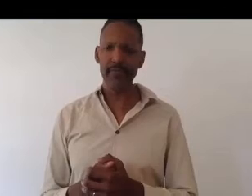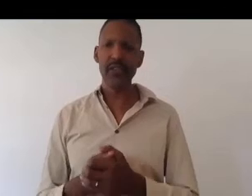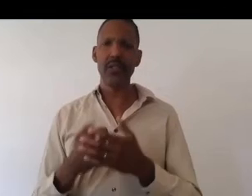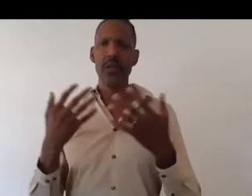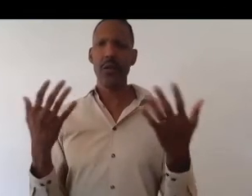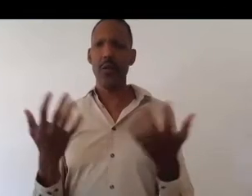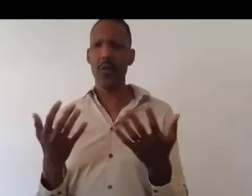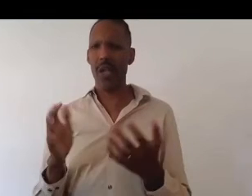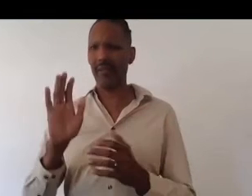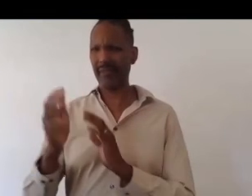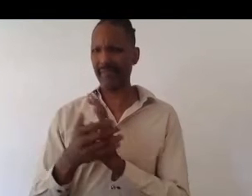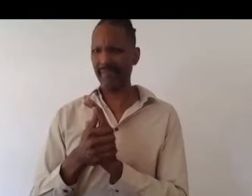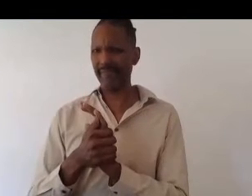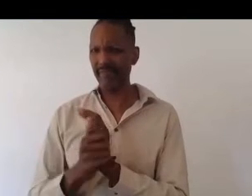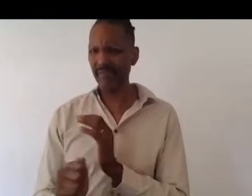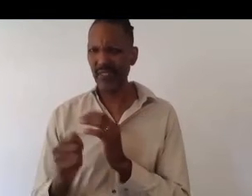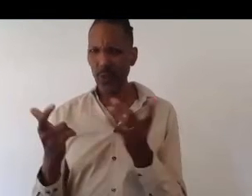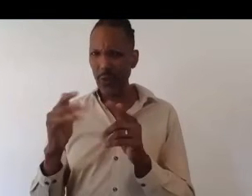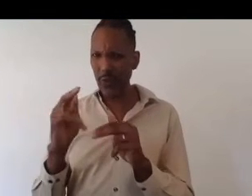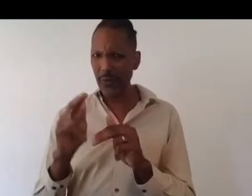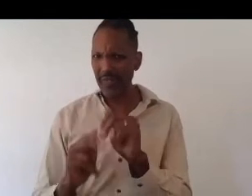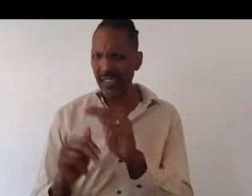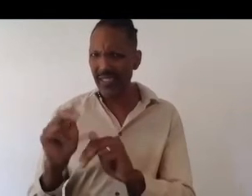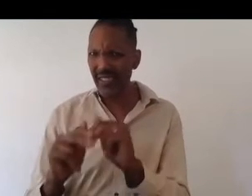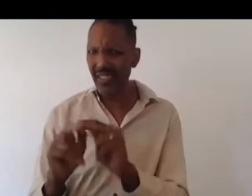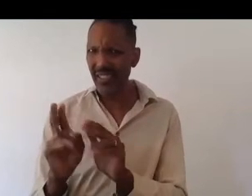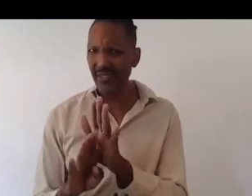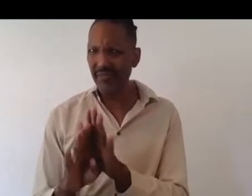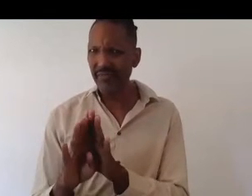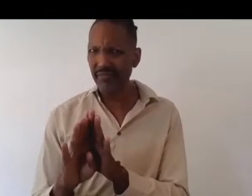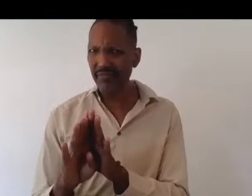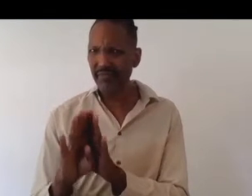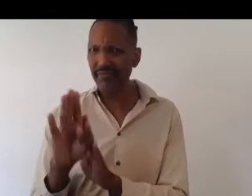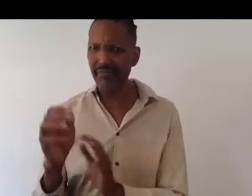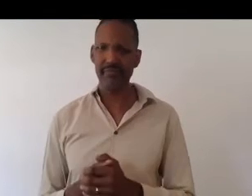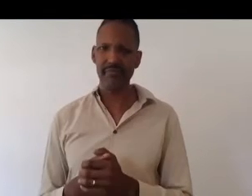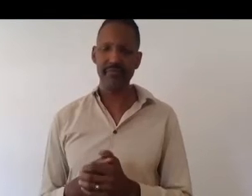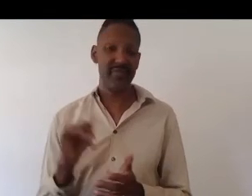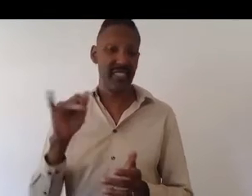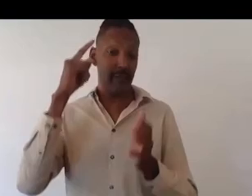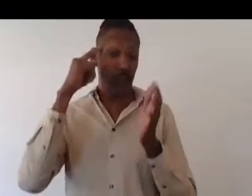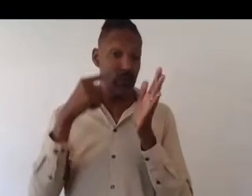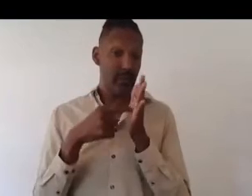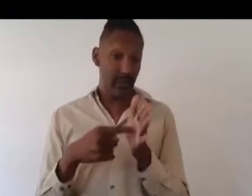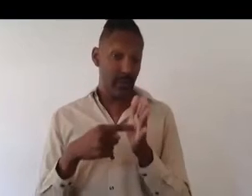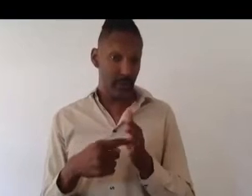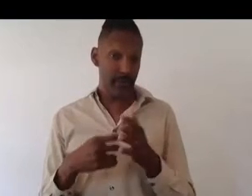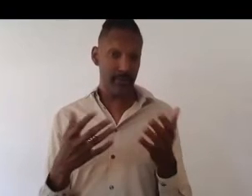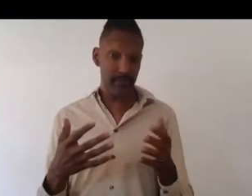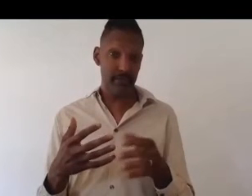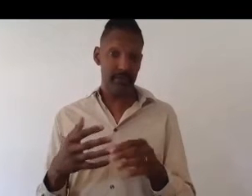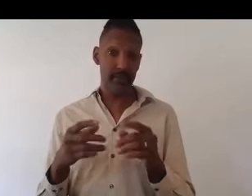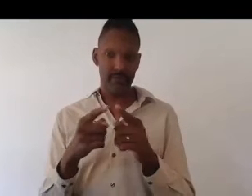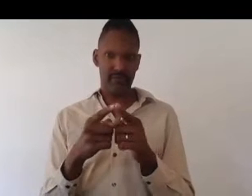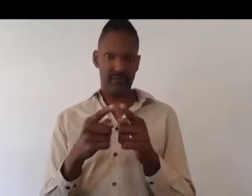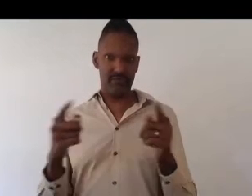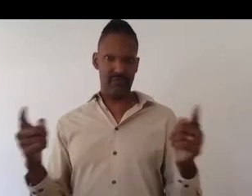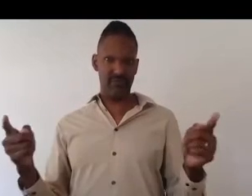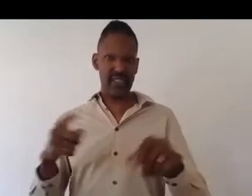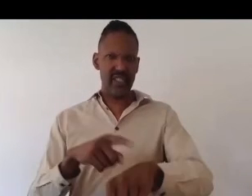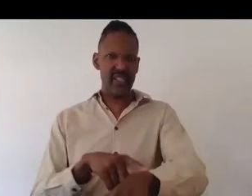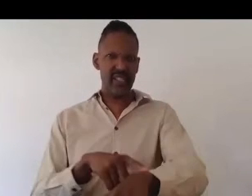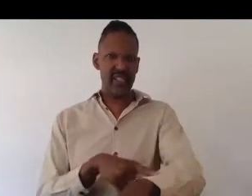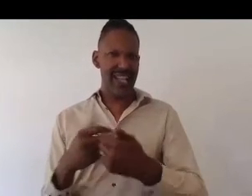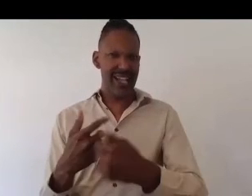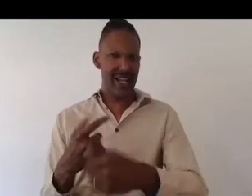want kids to be able to do, okay? So in terms of something to learn, we could learn that there is length as an attribute of objects. So these different